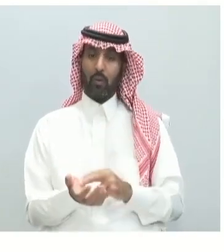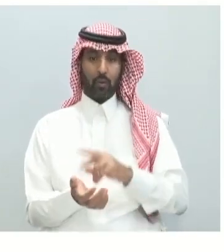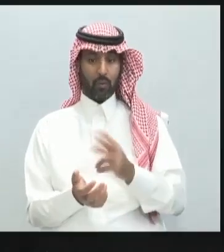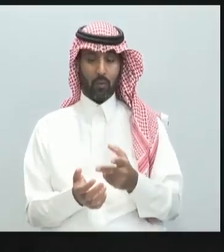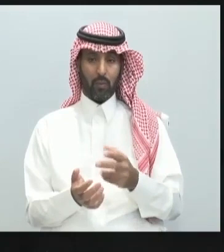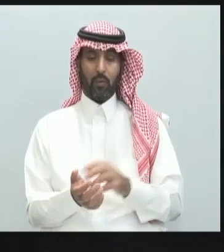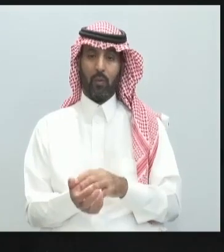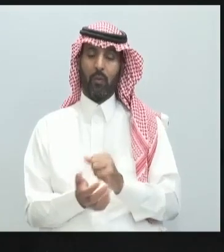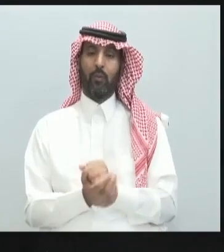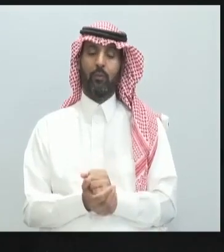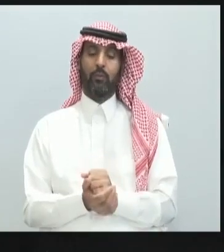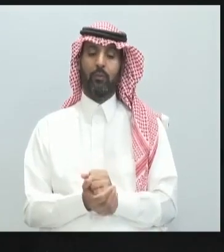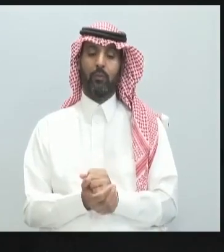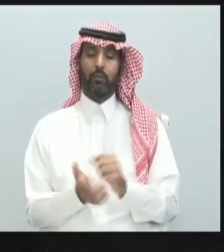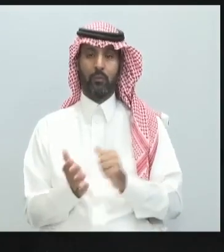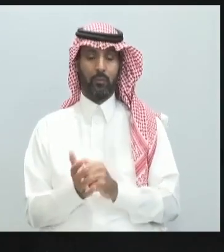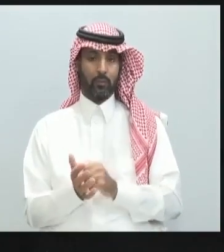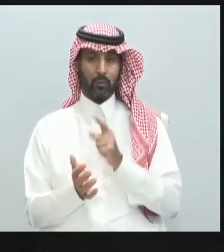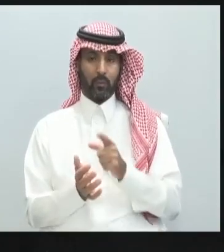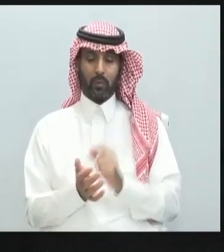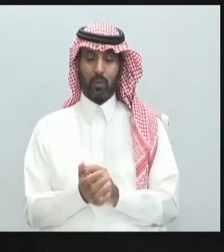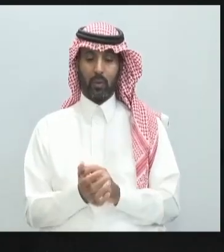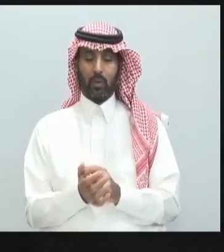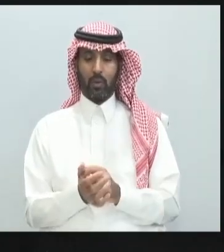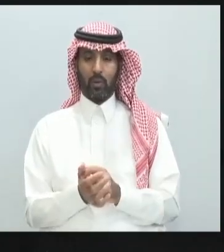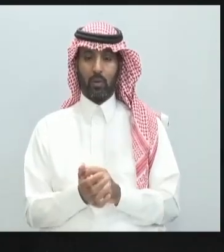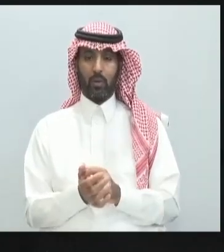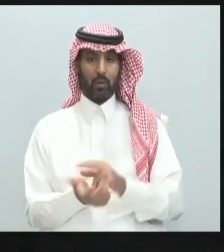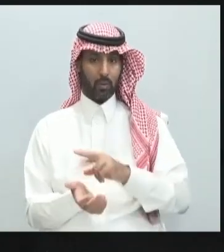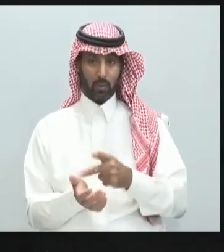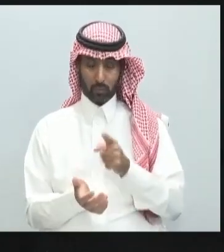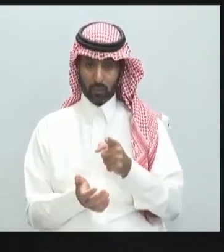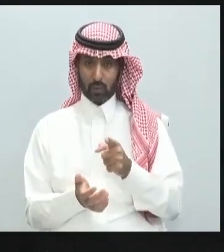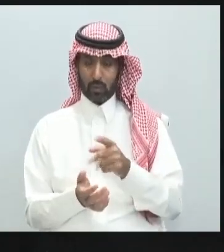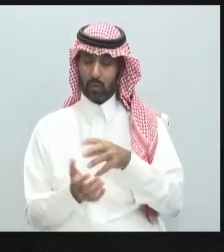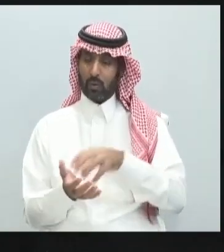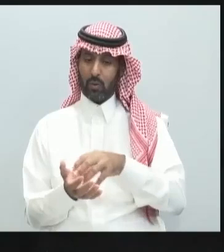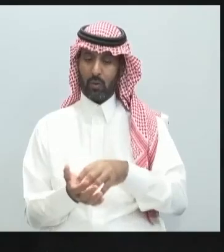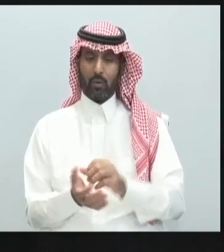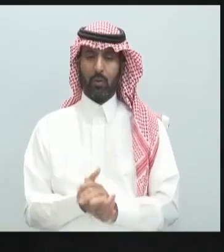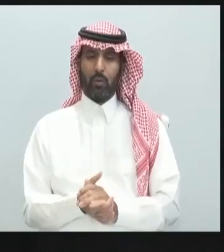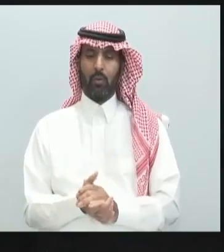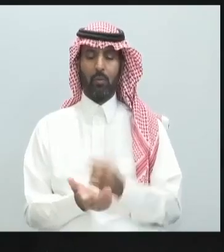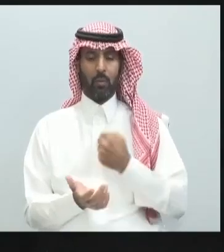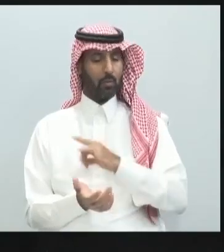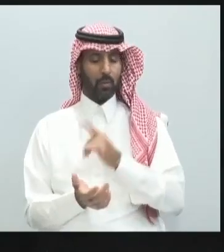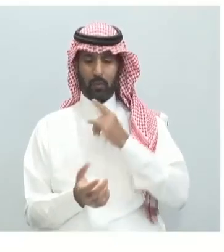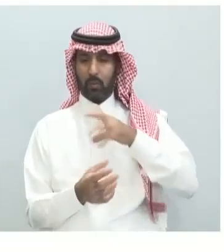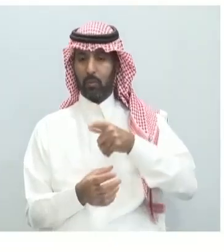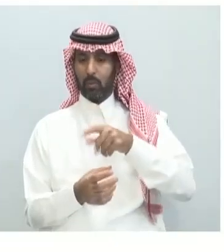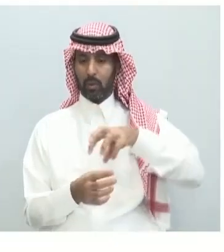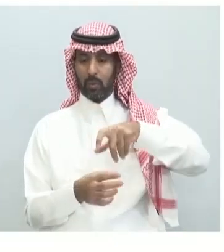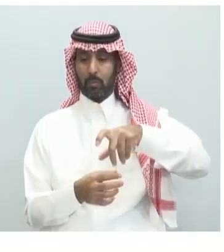water supply, the water that comes from the faucet? Do you have an alternative in your house? For me, I don't have